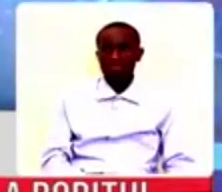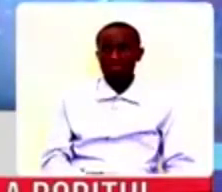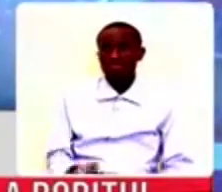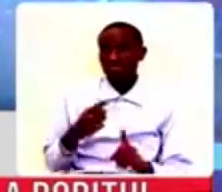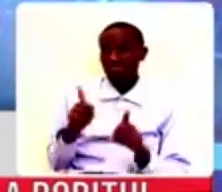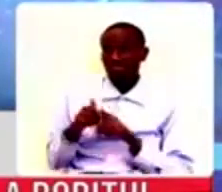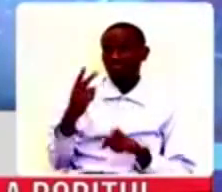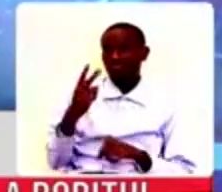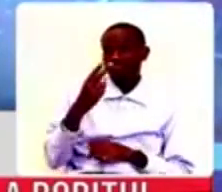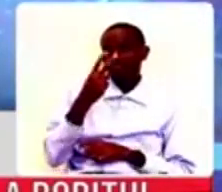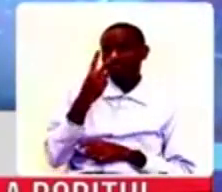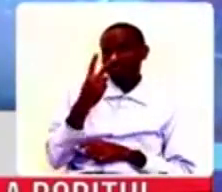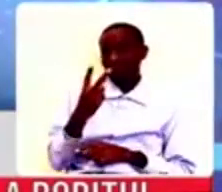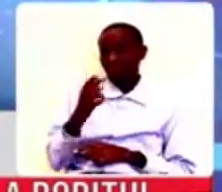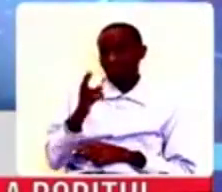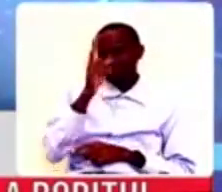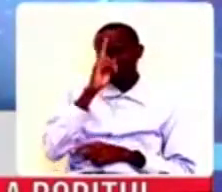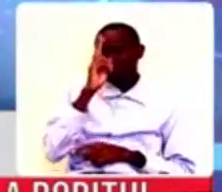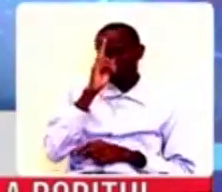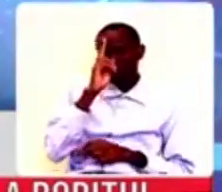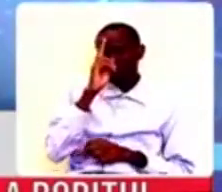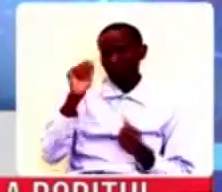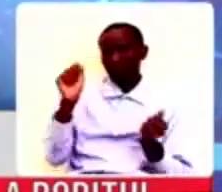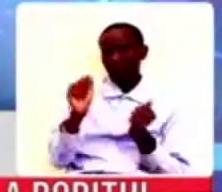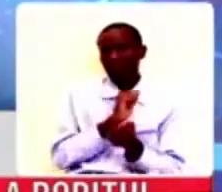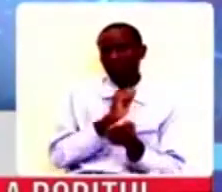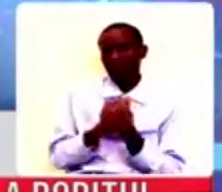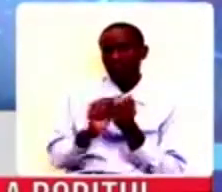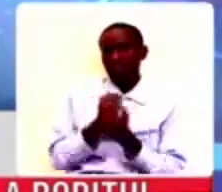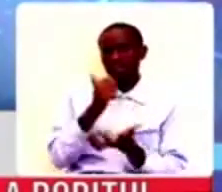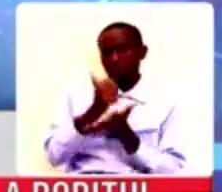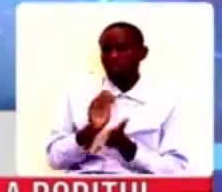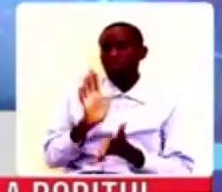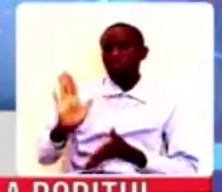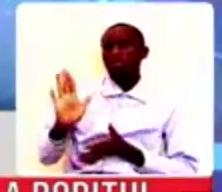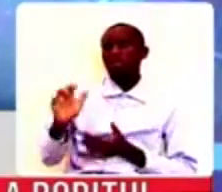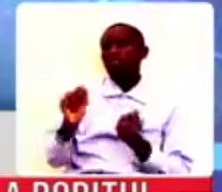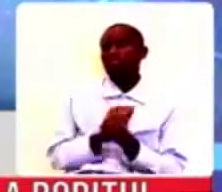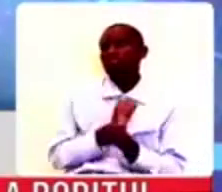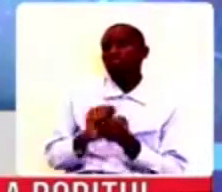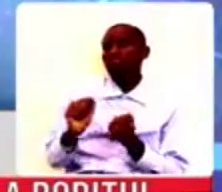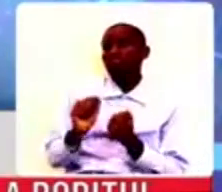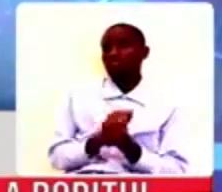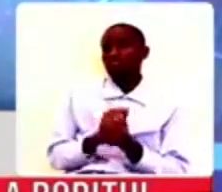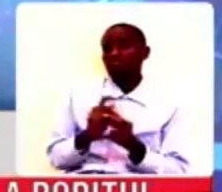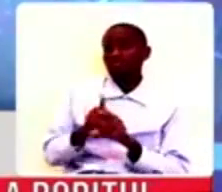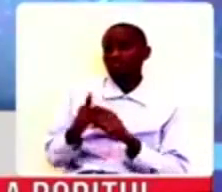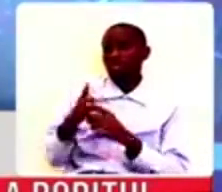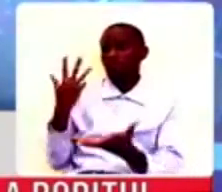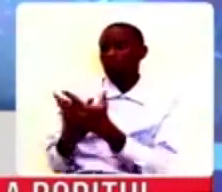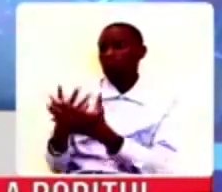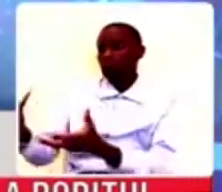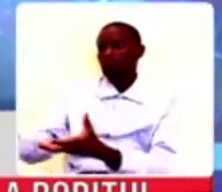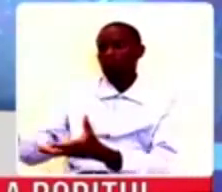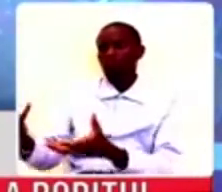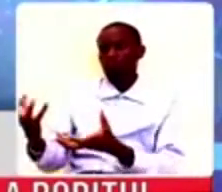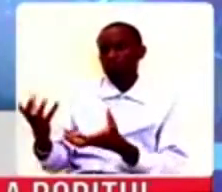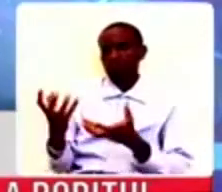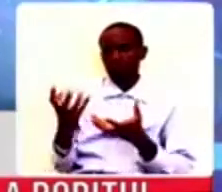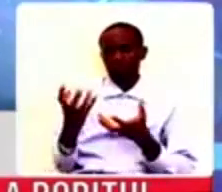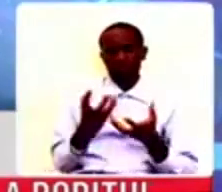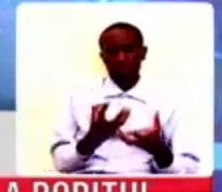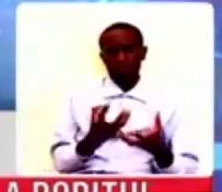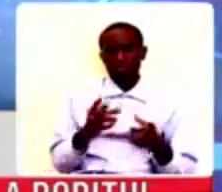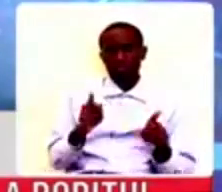Maafitha aforithi makorirwo magifuja kwa Wanjigi ofisi ciake na makorwo makimuikia ngono na